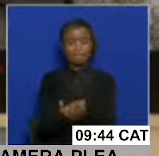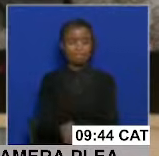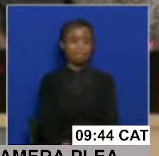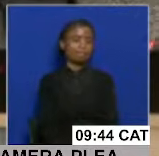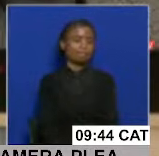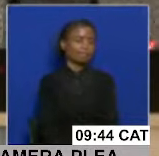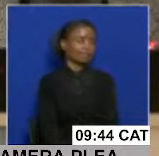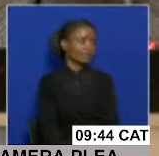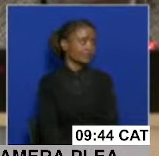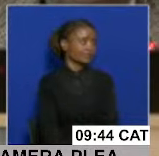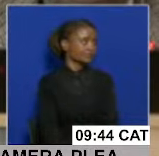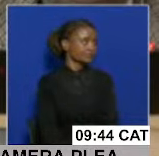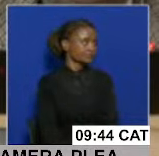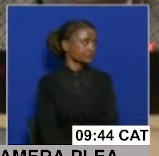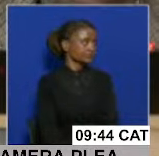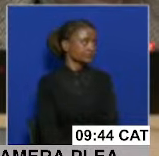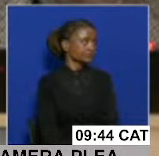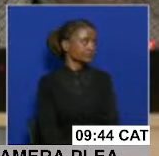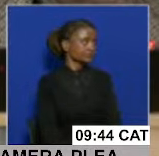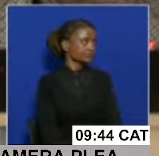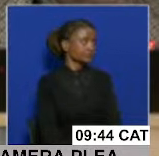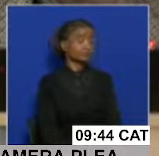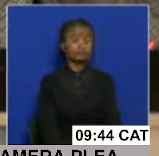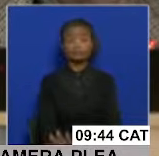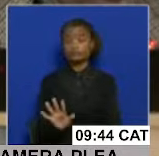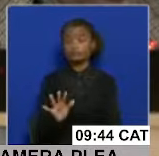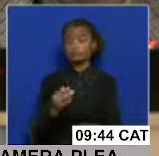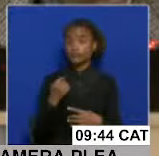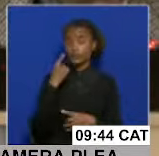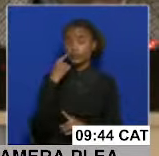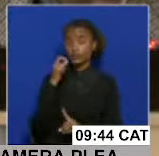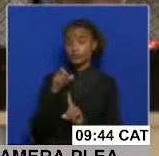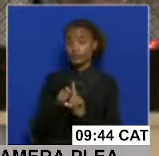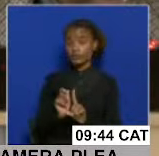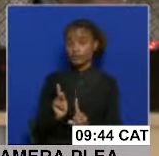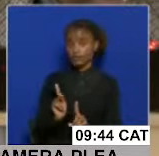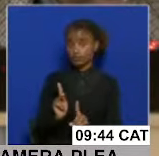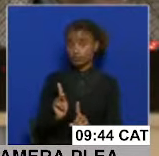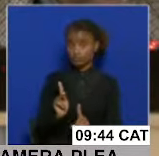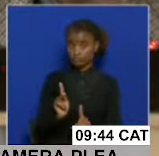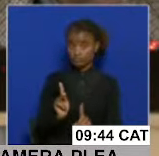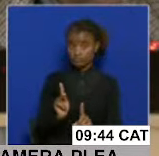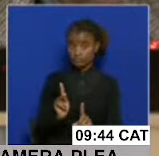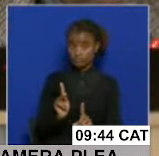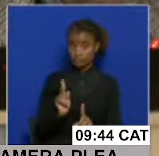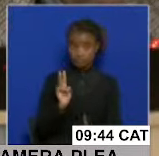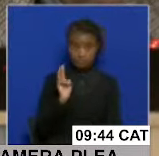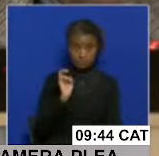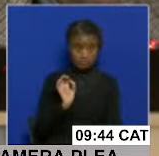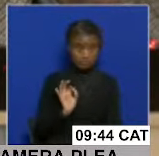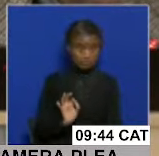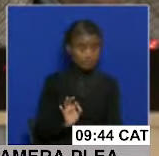Is witness K with us? Witness K?